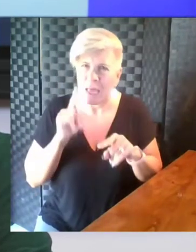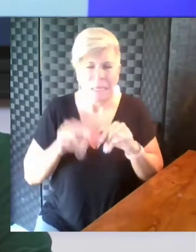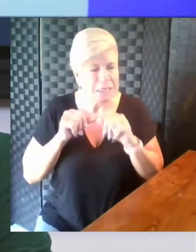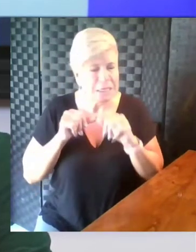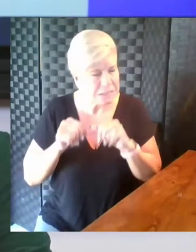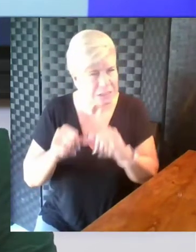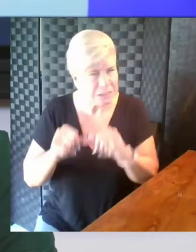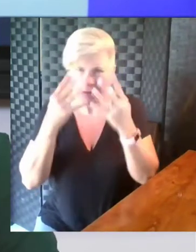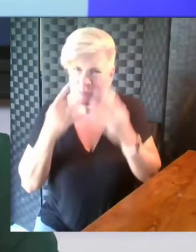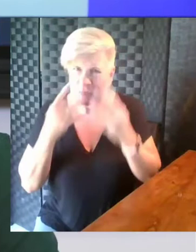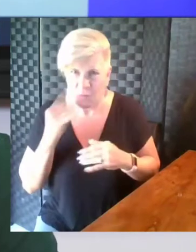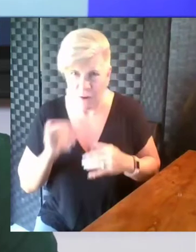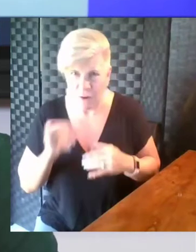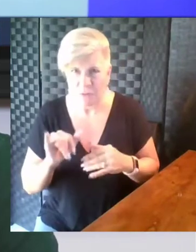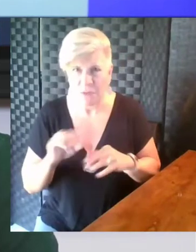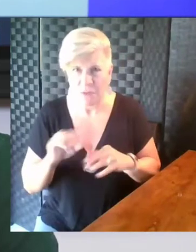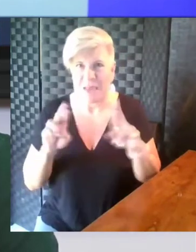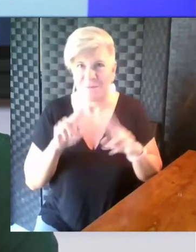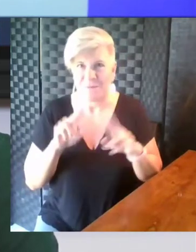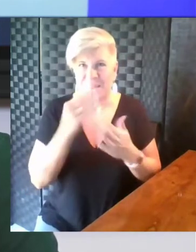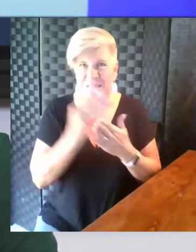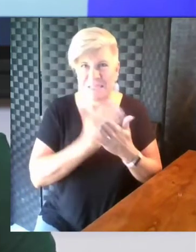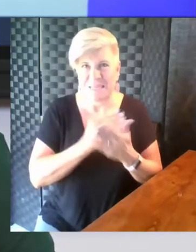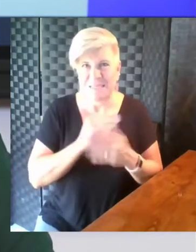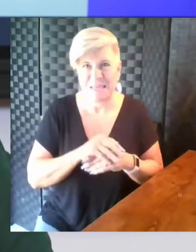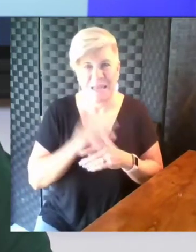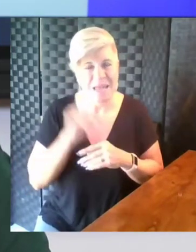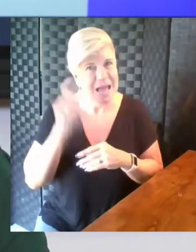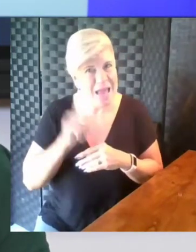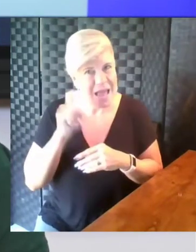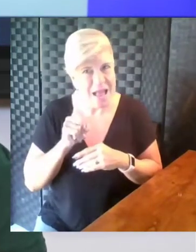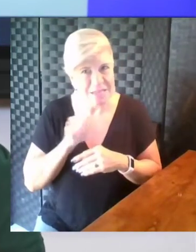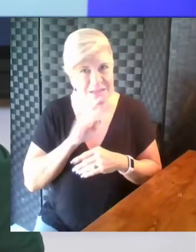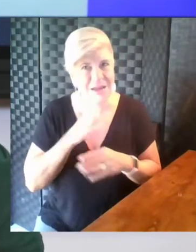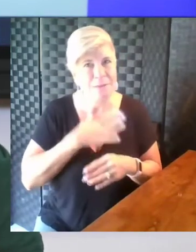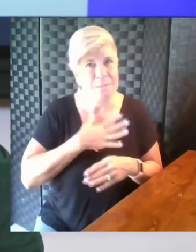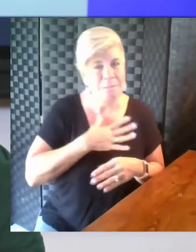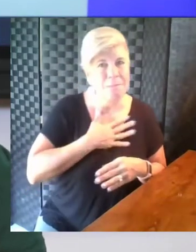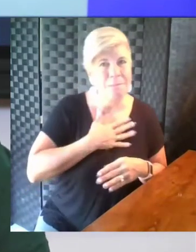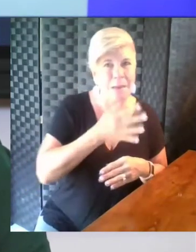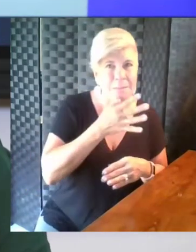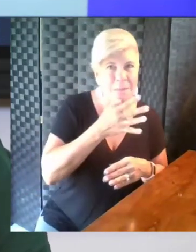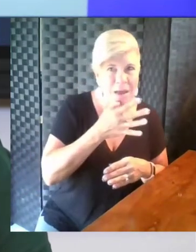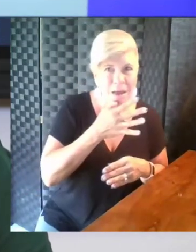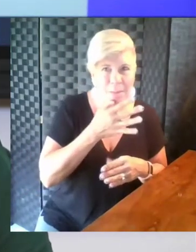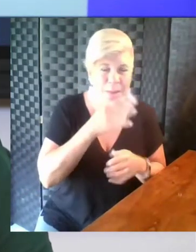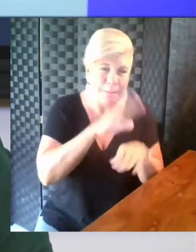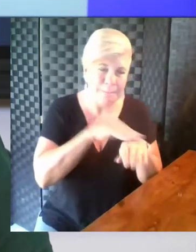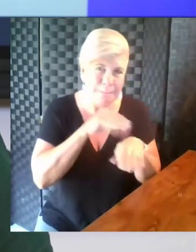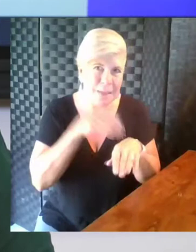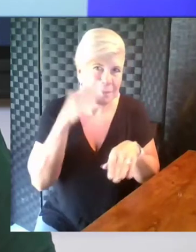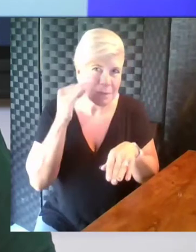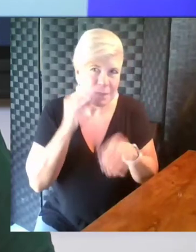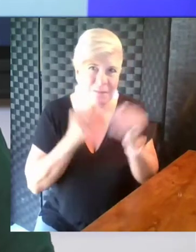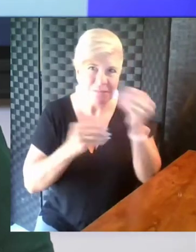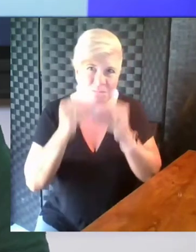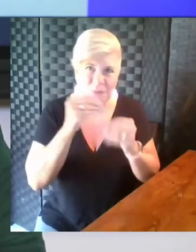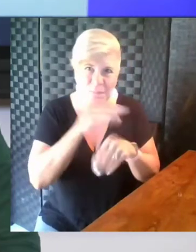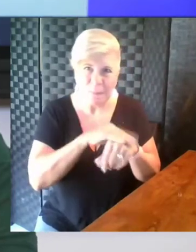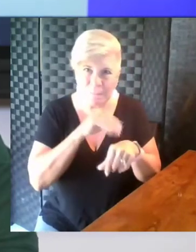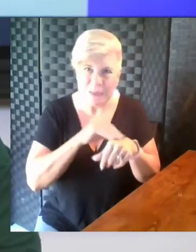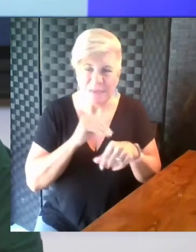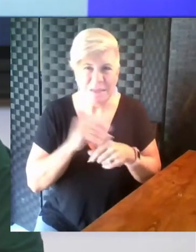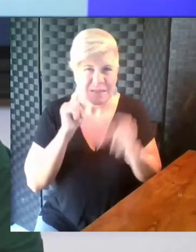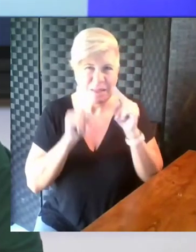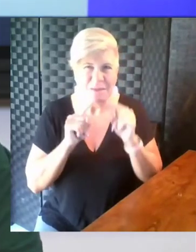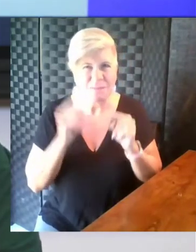sad forever. So I had to get ready for this lesson, and I had to talk to my mom, and I had to pet my cat and feed all my pets. So I